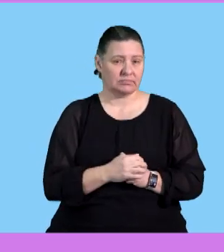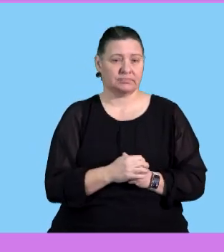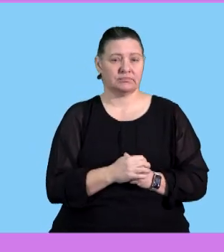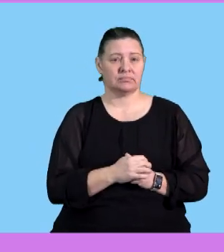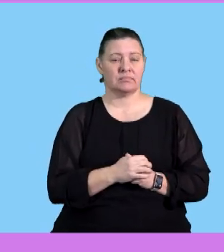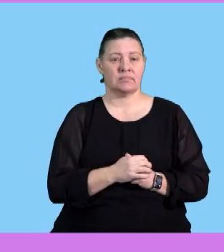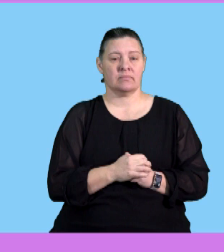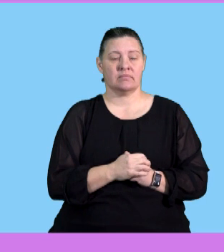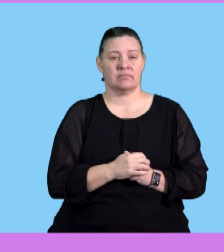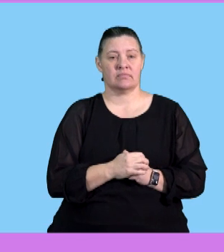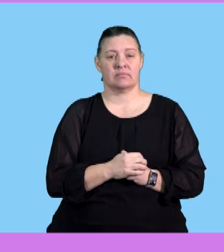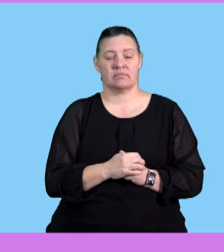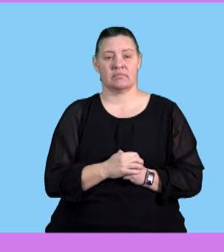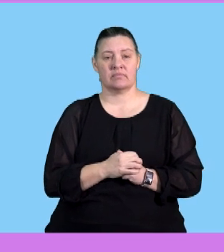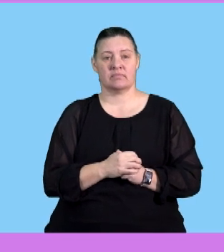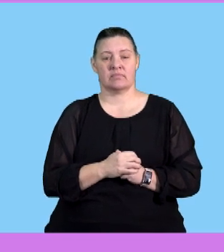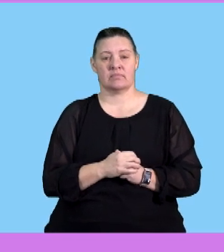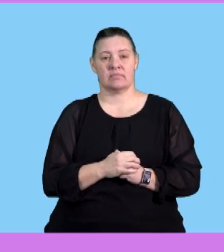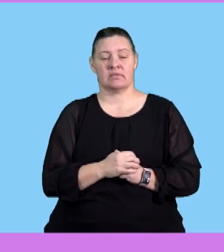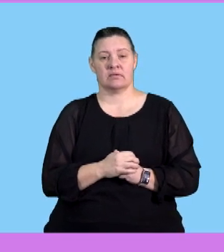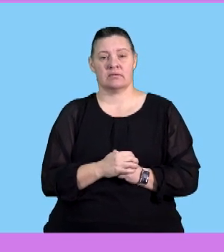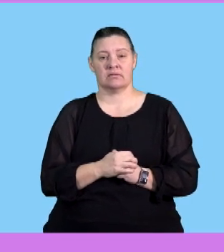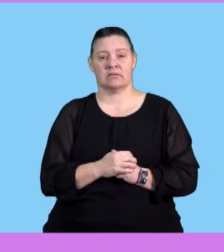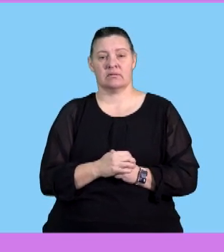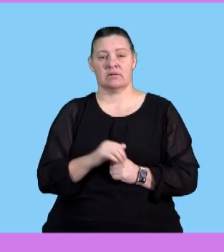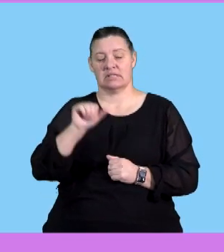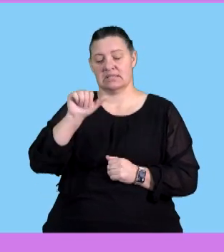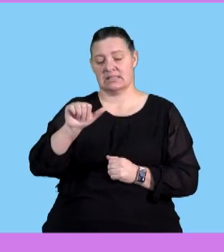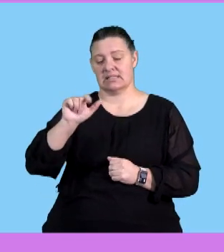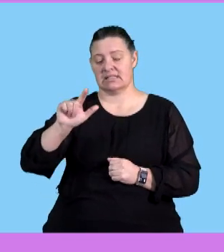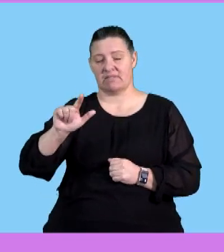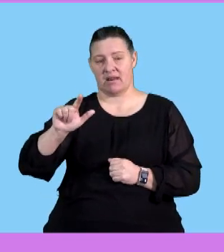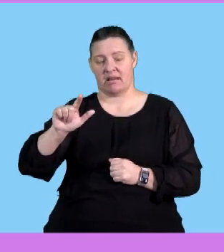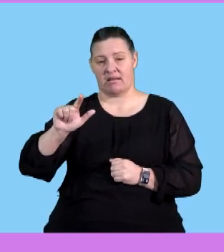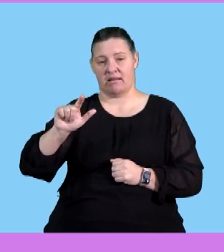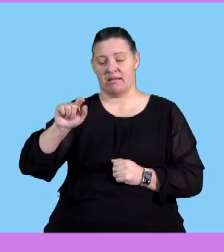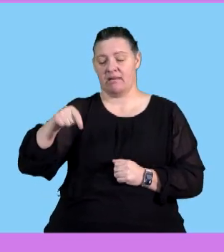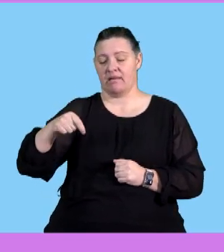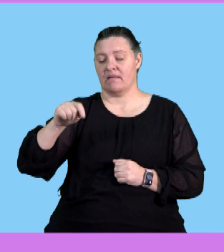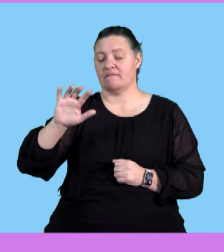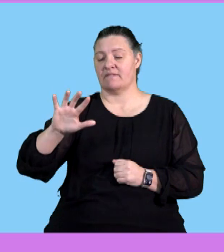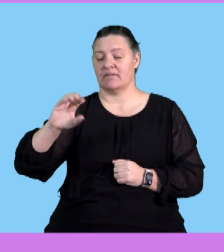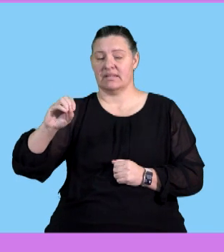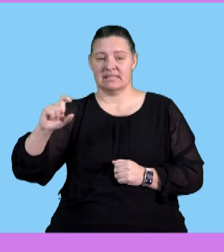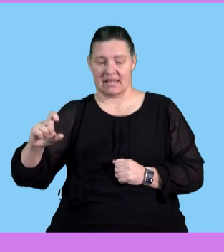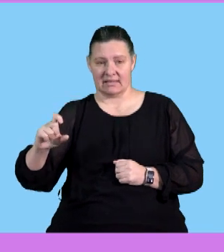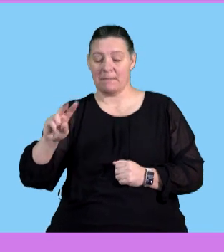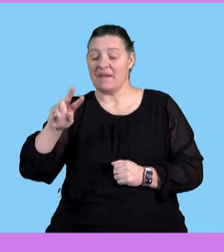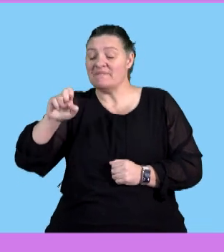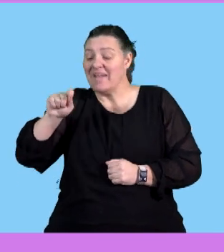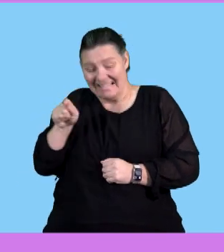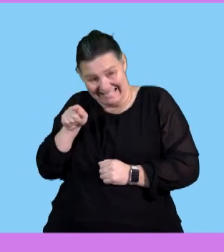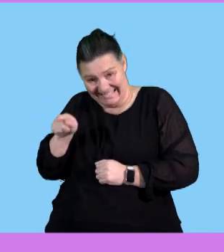15/100. So VAT charged on this, it's 67 Rand